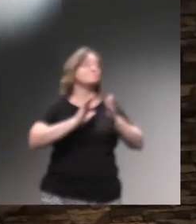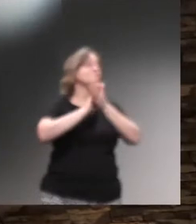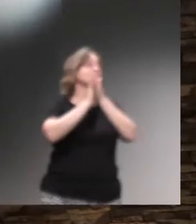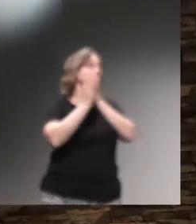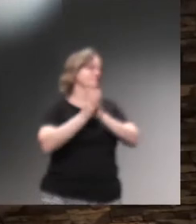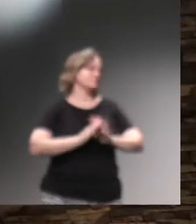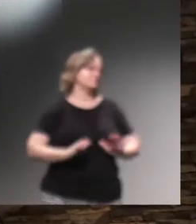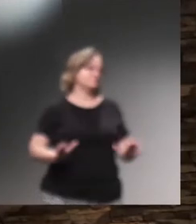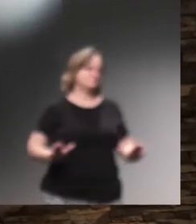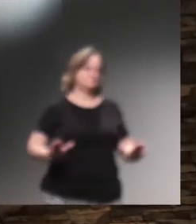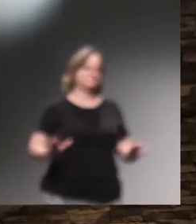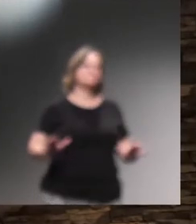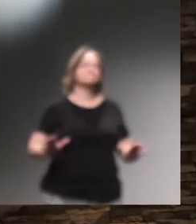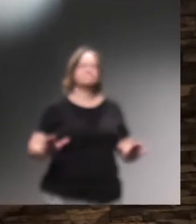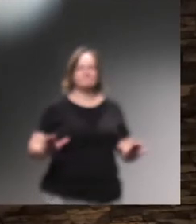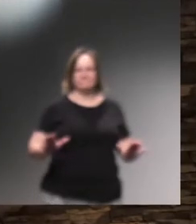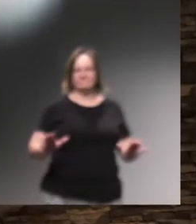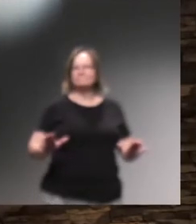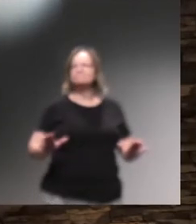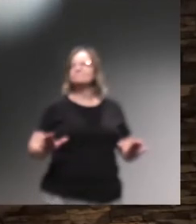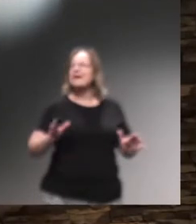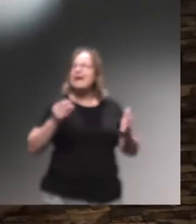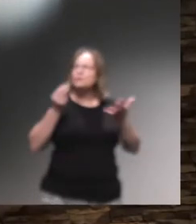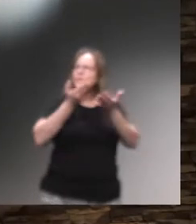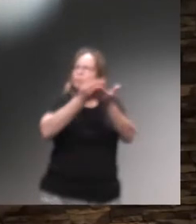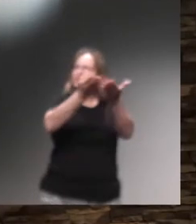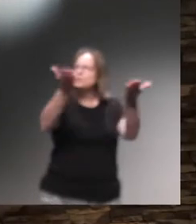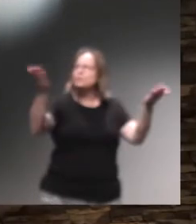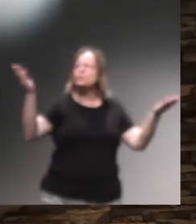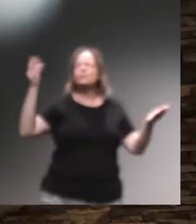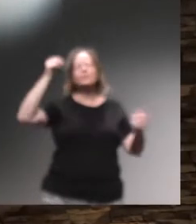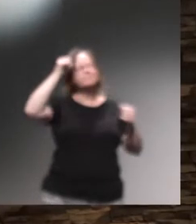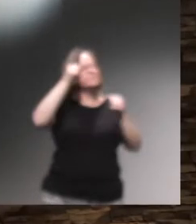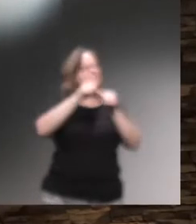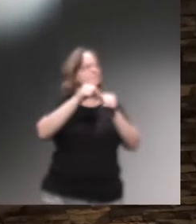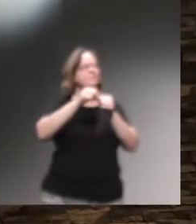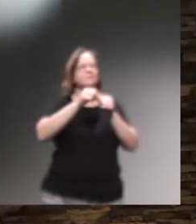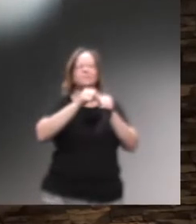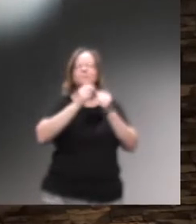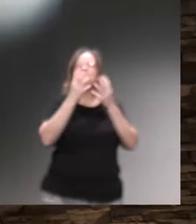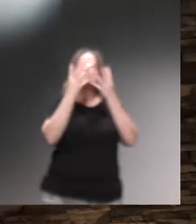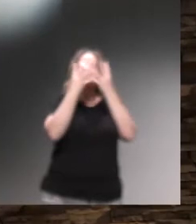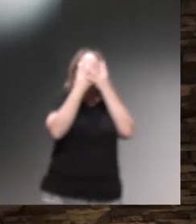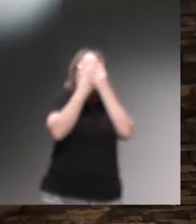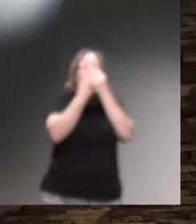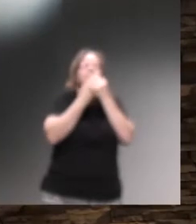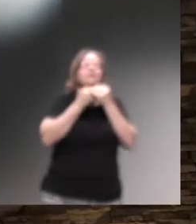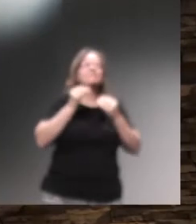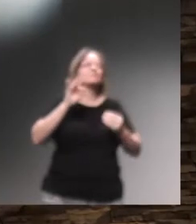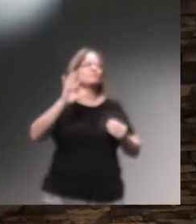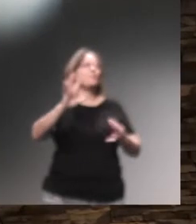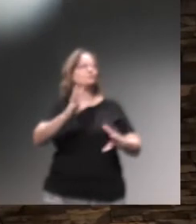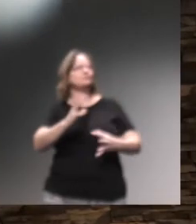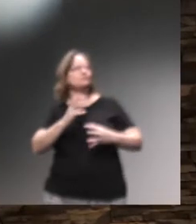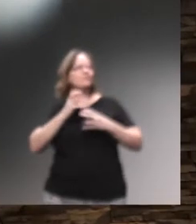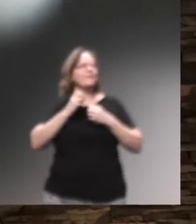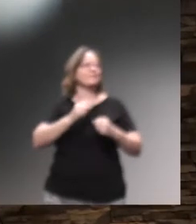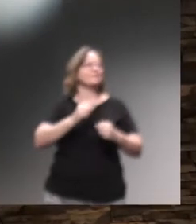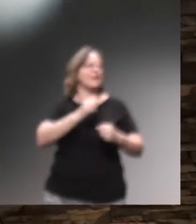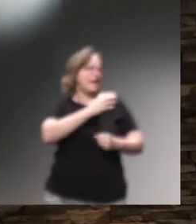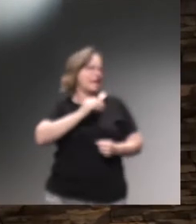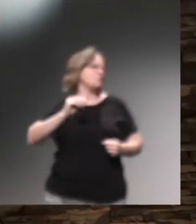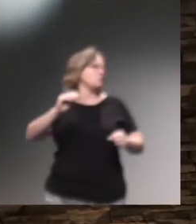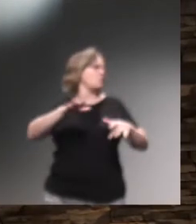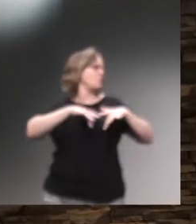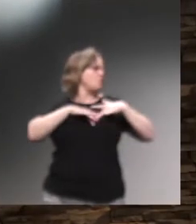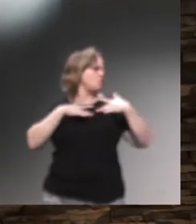And may you know the beauty of your strength and of your heart this day. And so